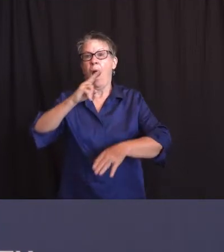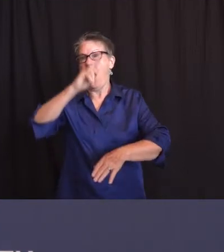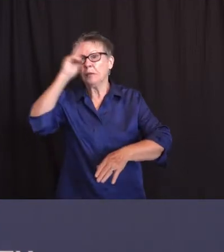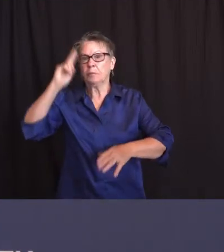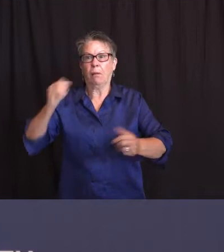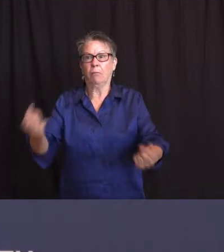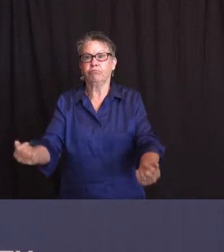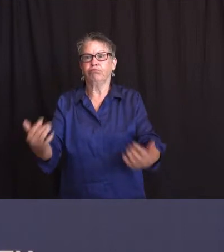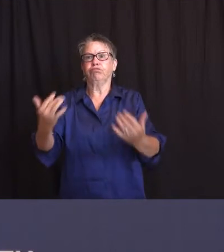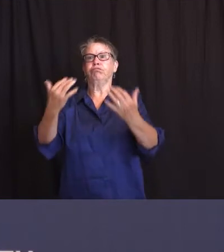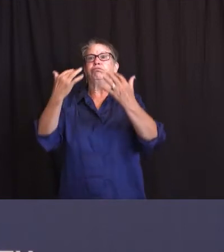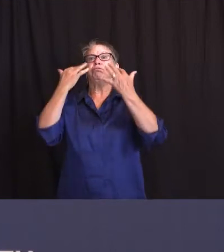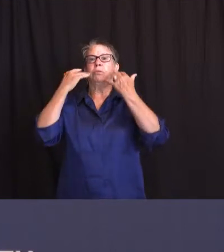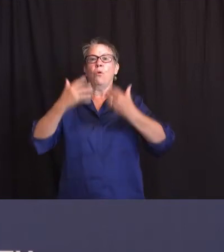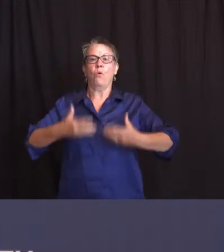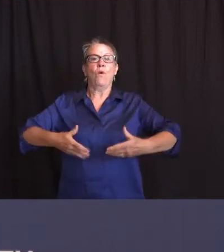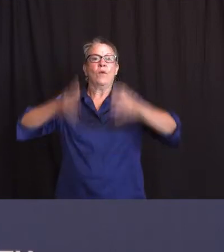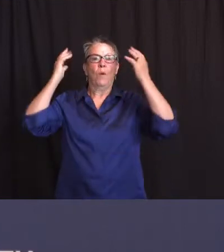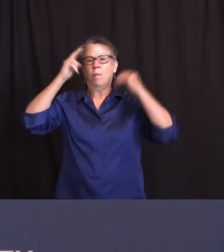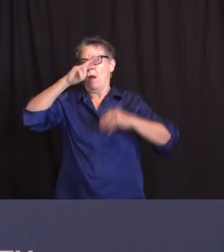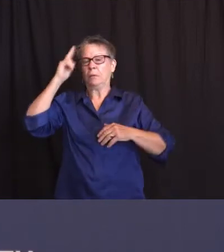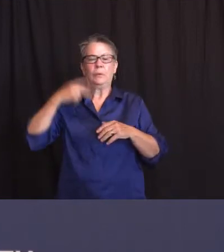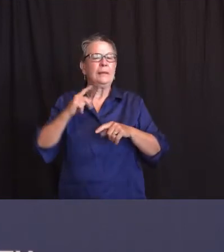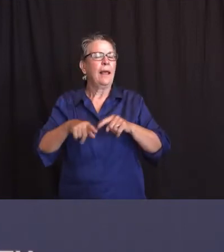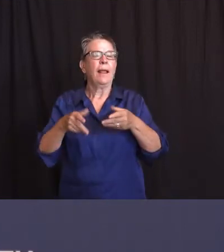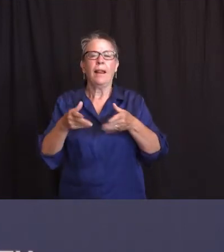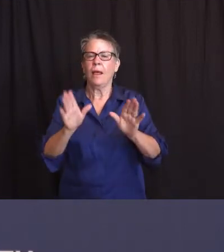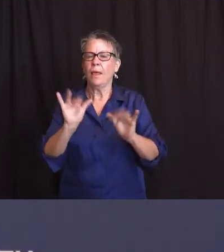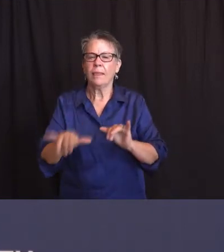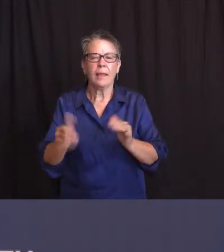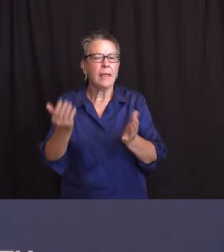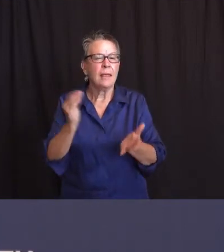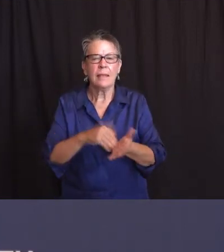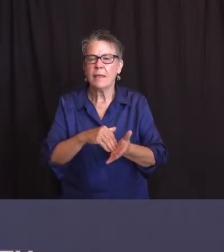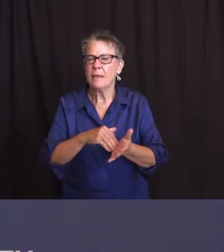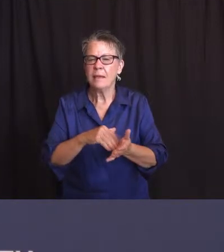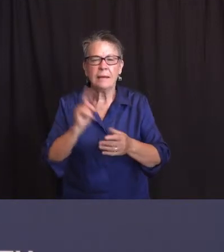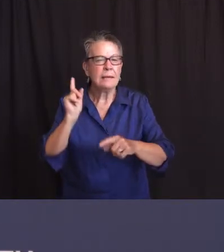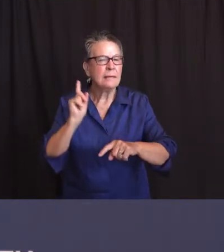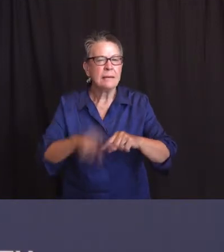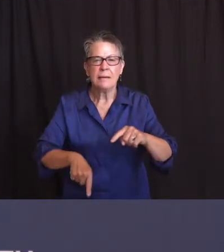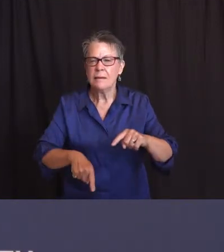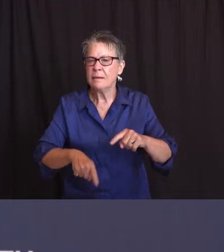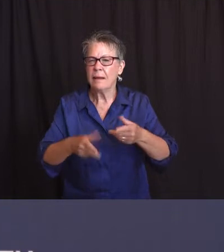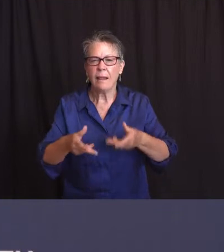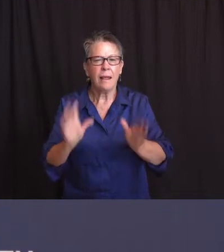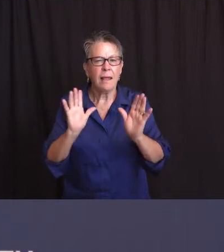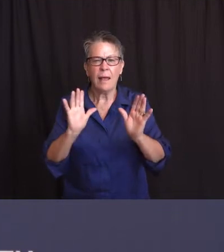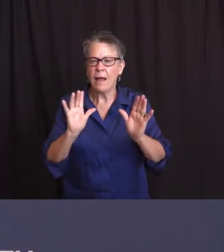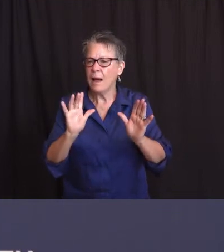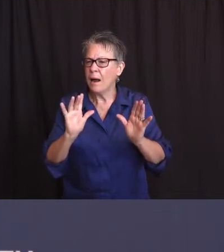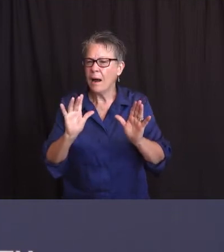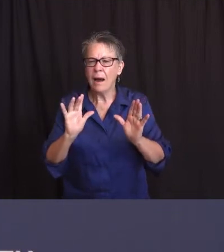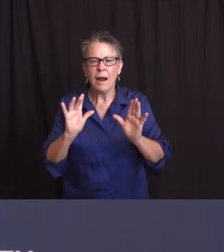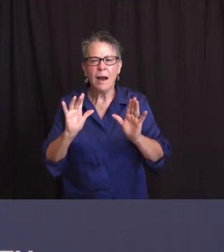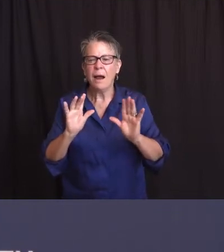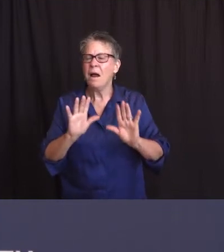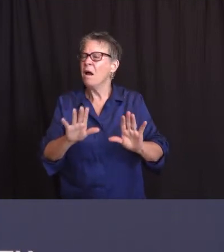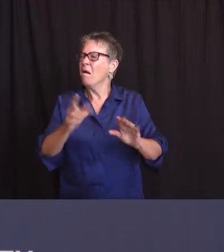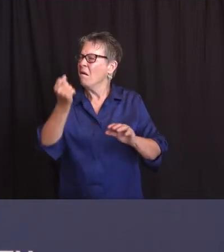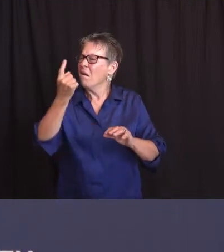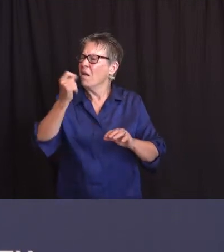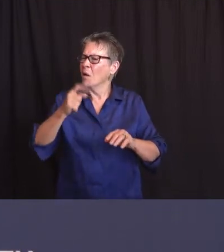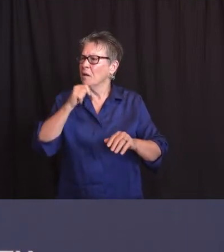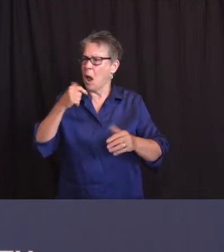God. We're not even close. Paramo was reminding me, we're dramatically better than we were in April, and we're even more dramatically better than we were in